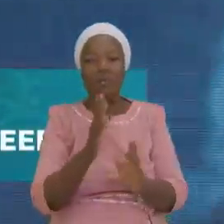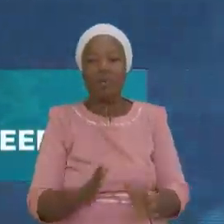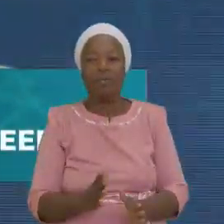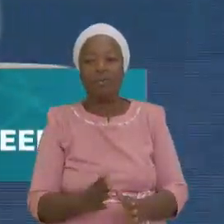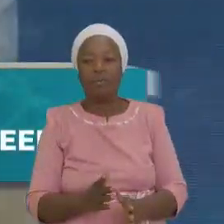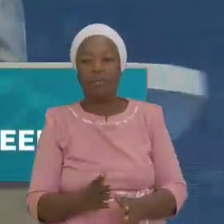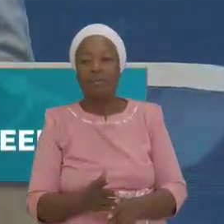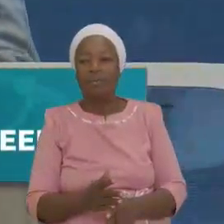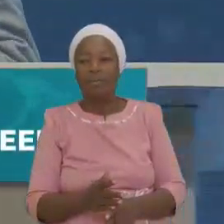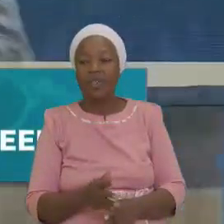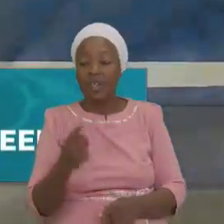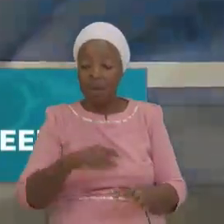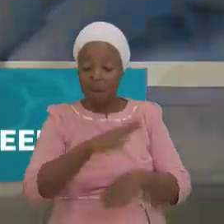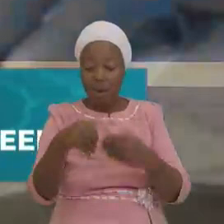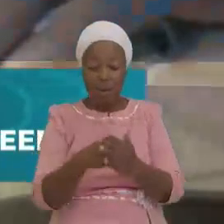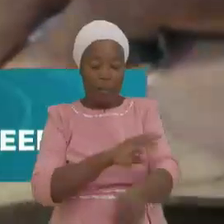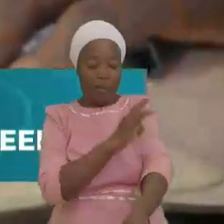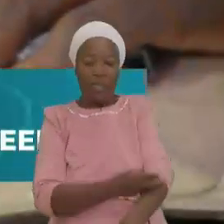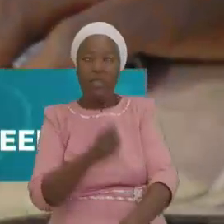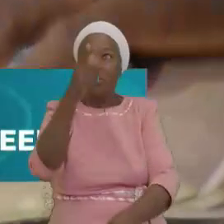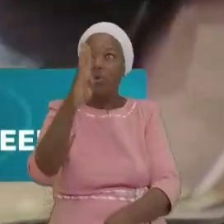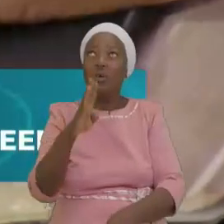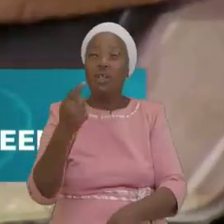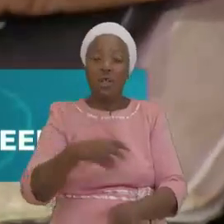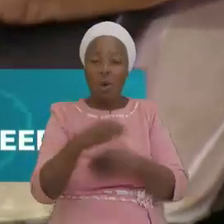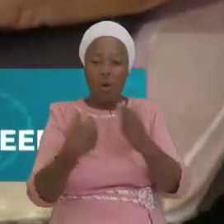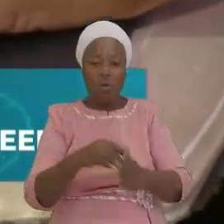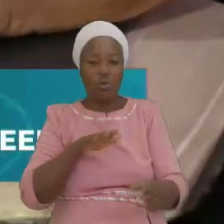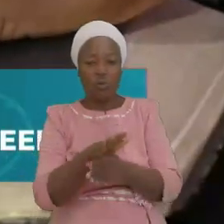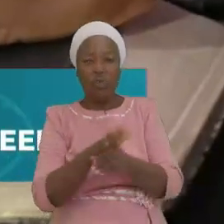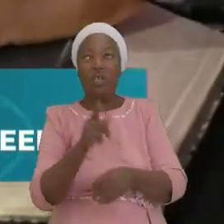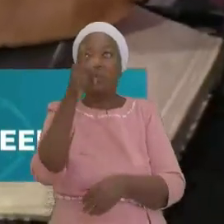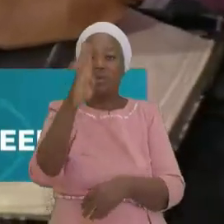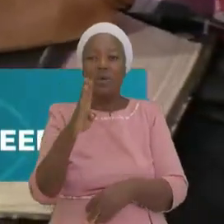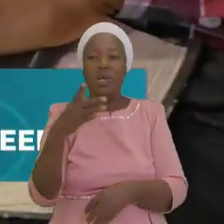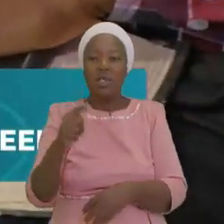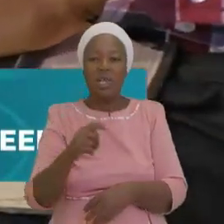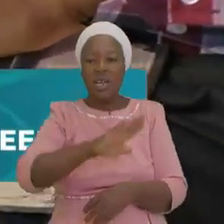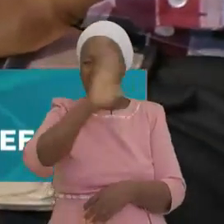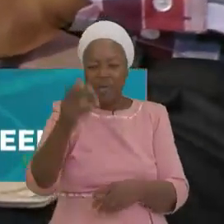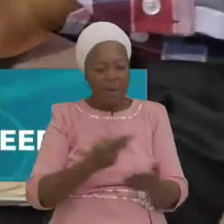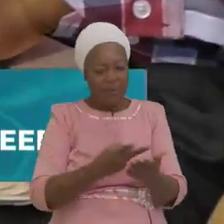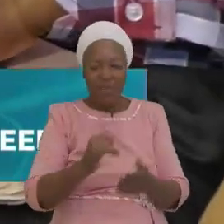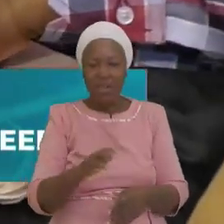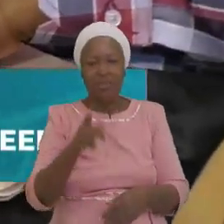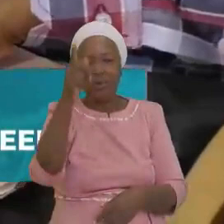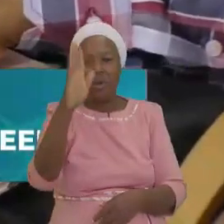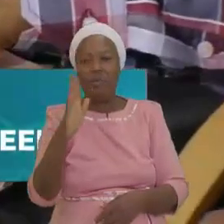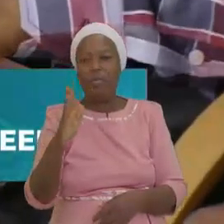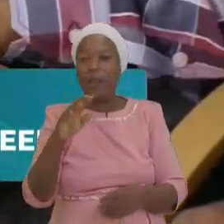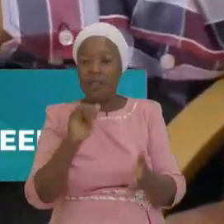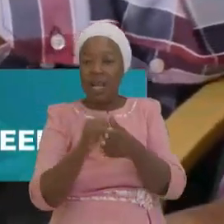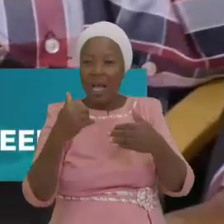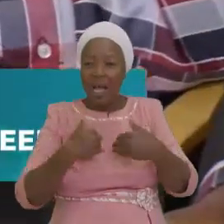The almighty God, the all-sufficient God, the never-failing God that has given